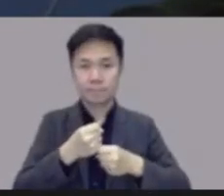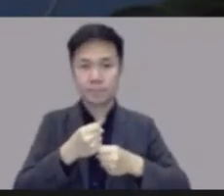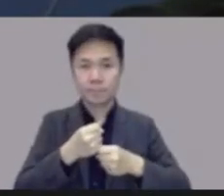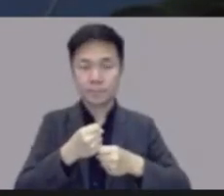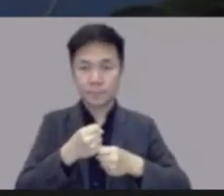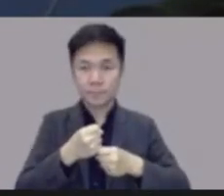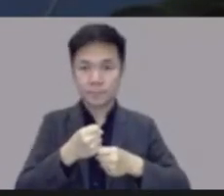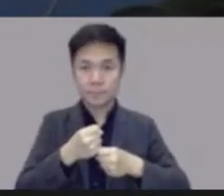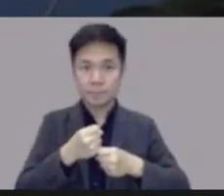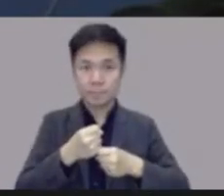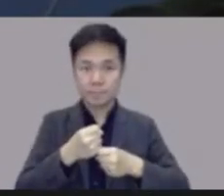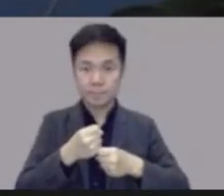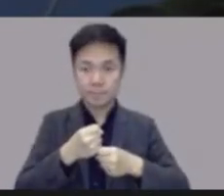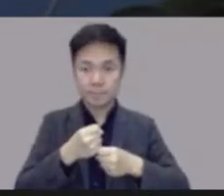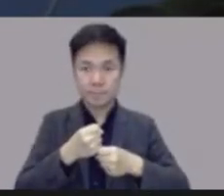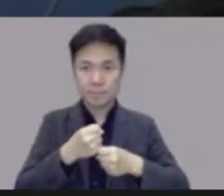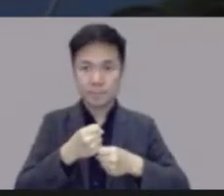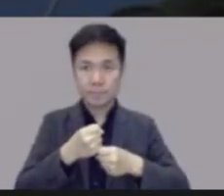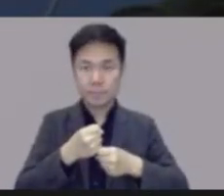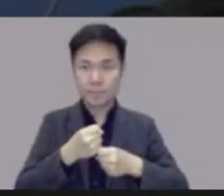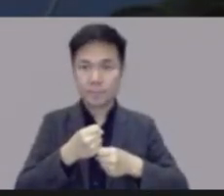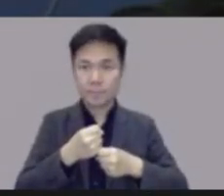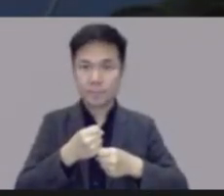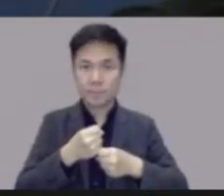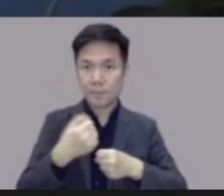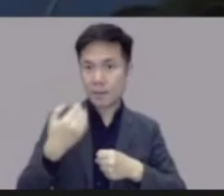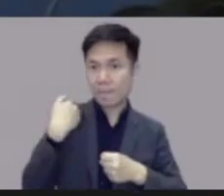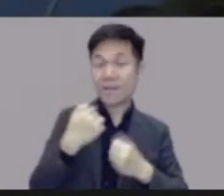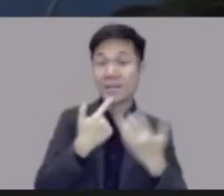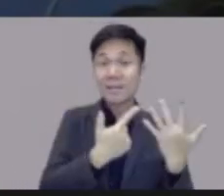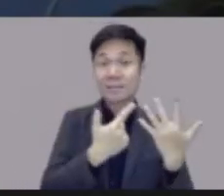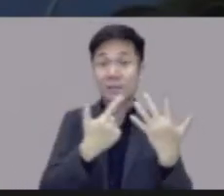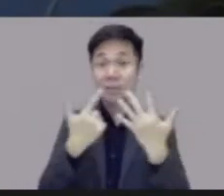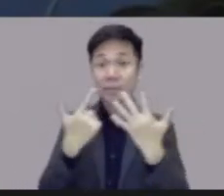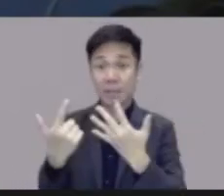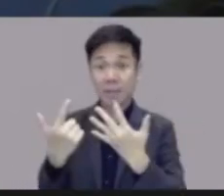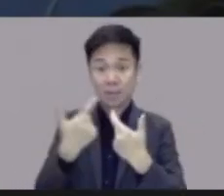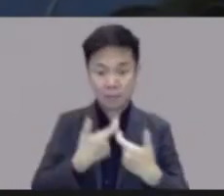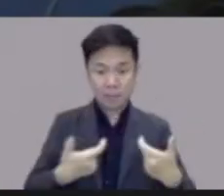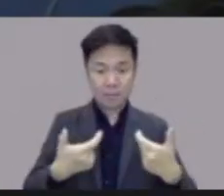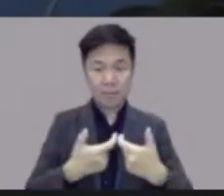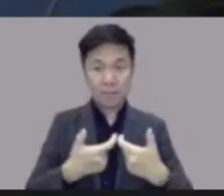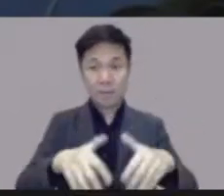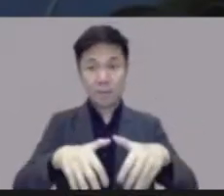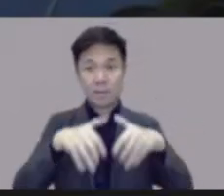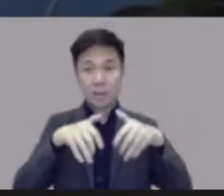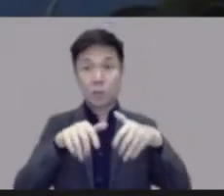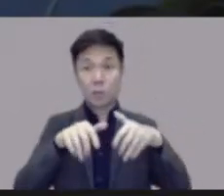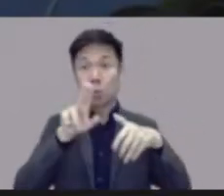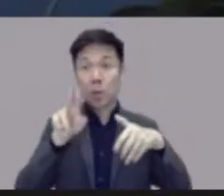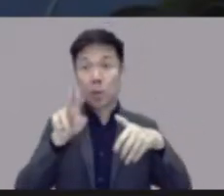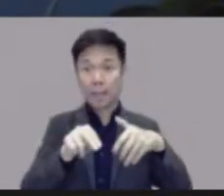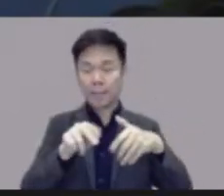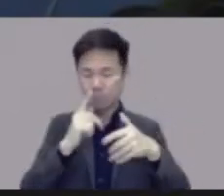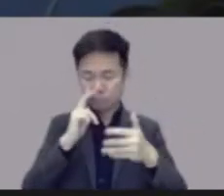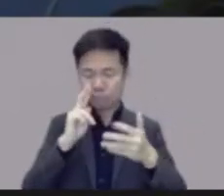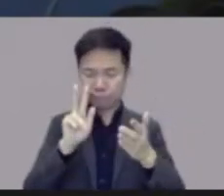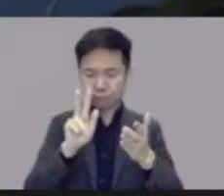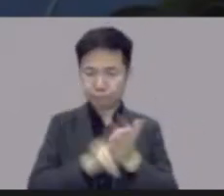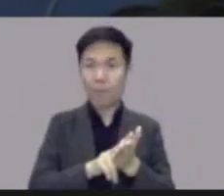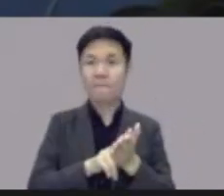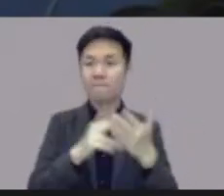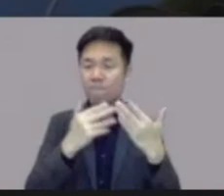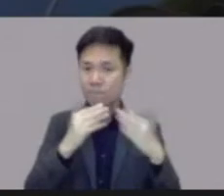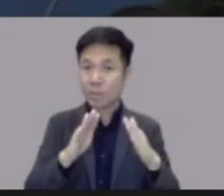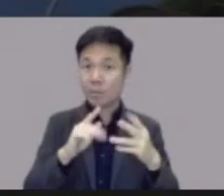second Committee in 77th session of general assembly and I hope it will be approved in the general